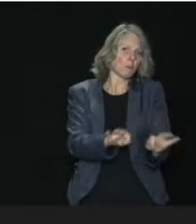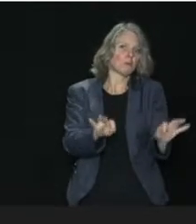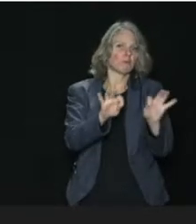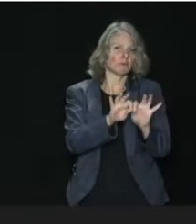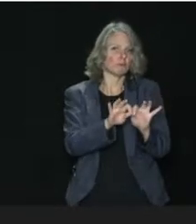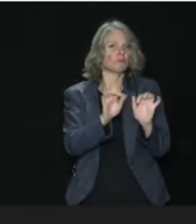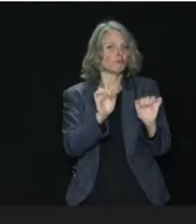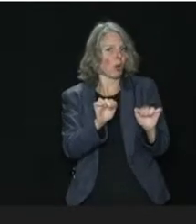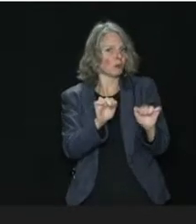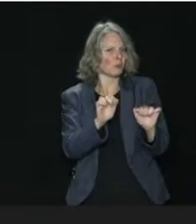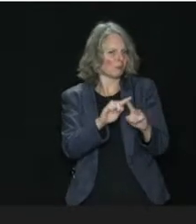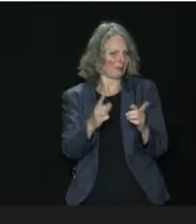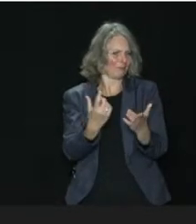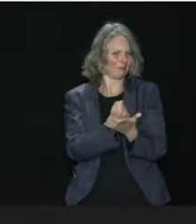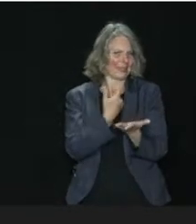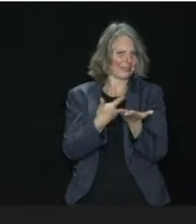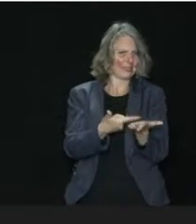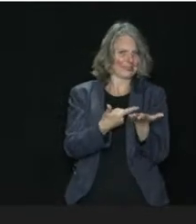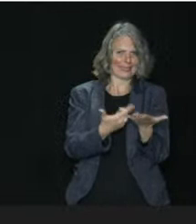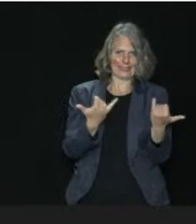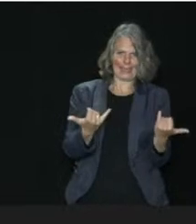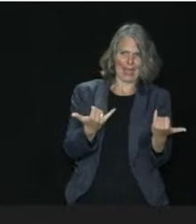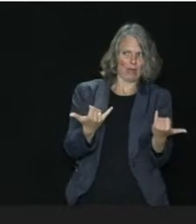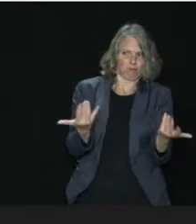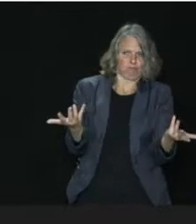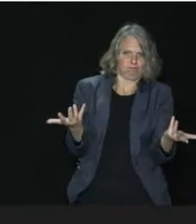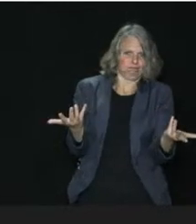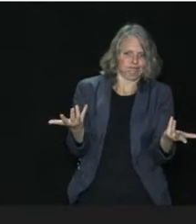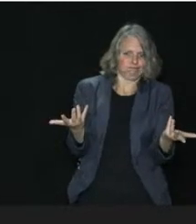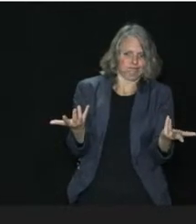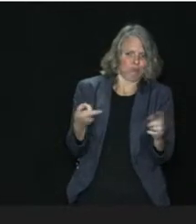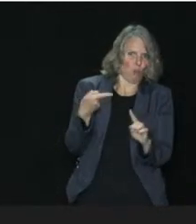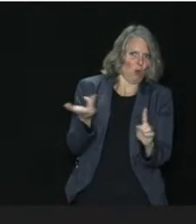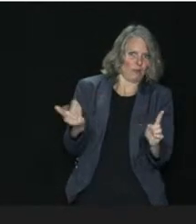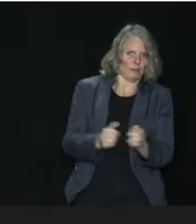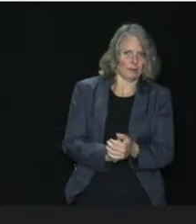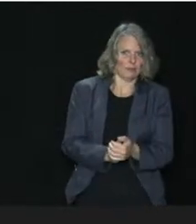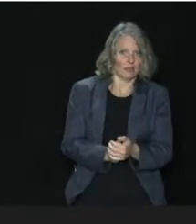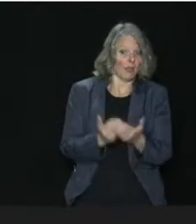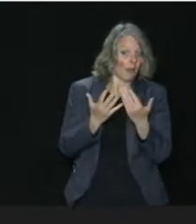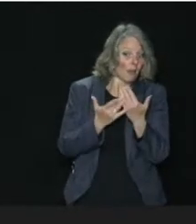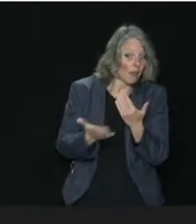to discuss that now. But I don't know if it will become the norm.